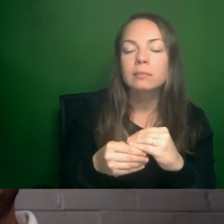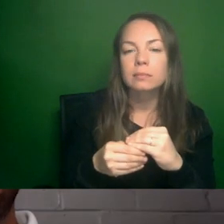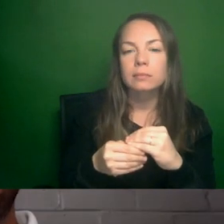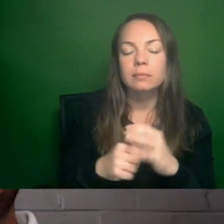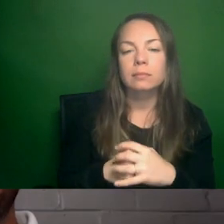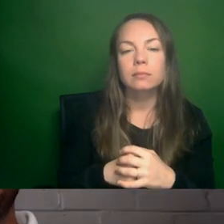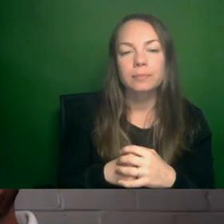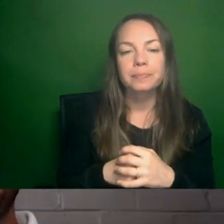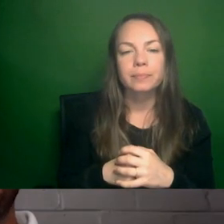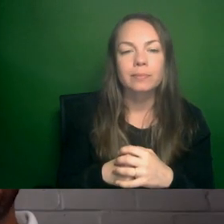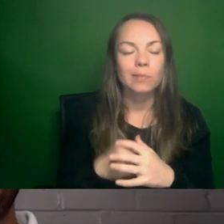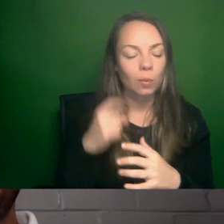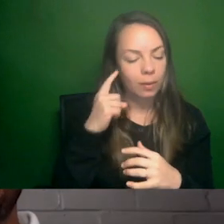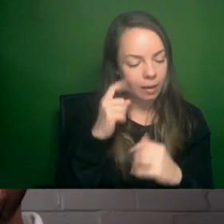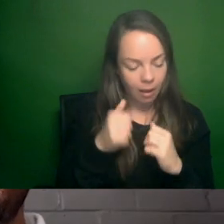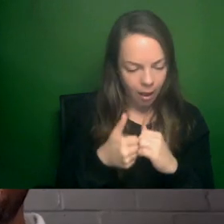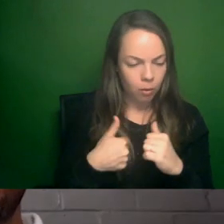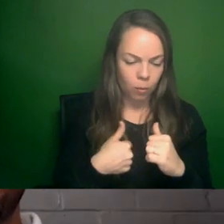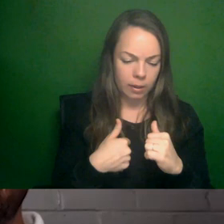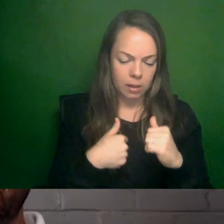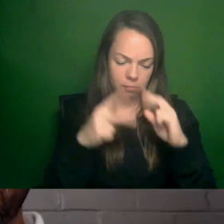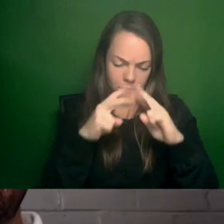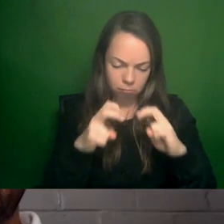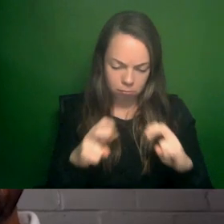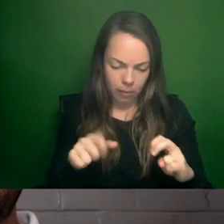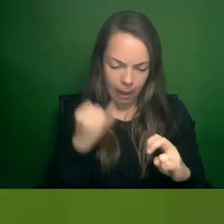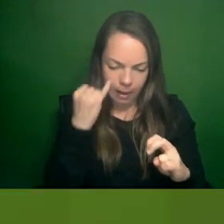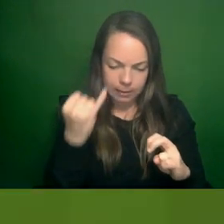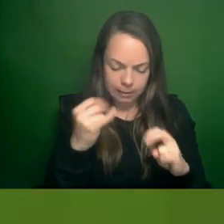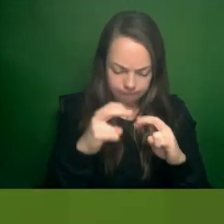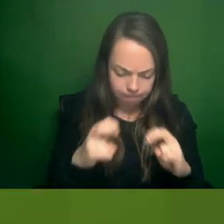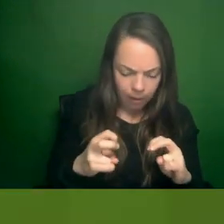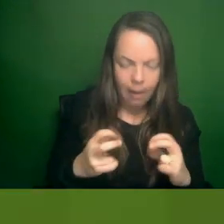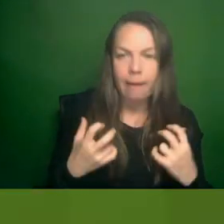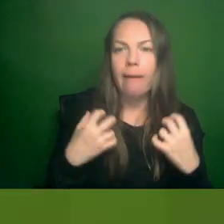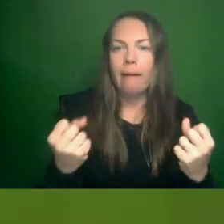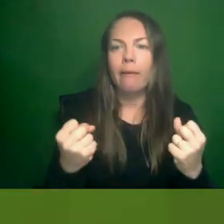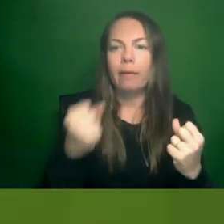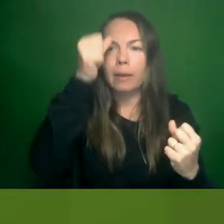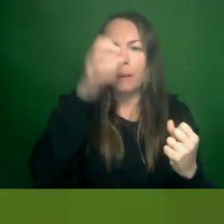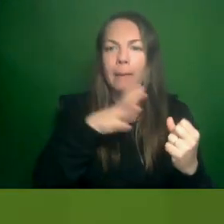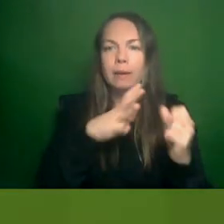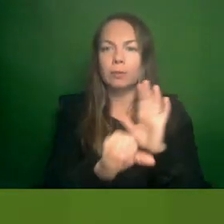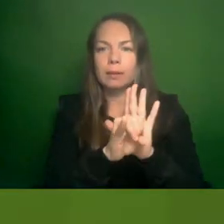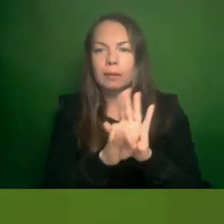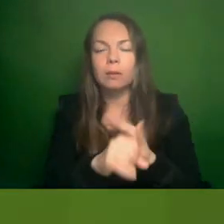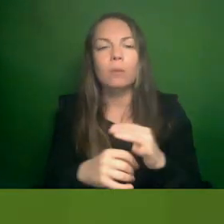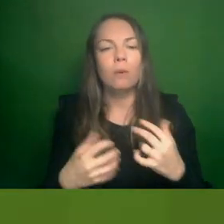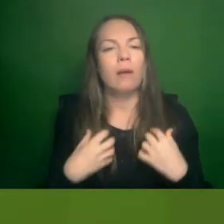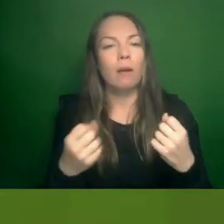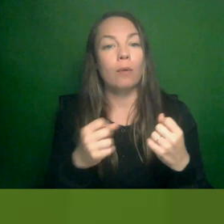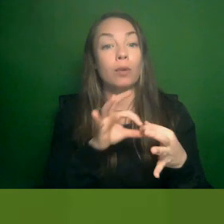is, you know, well, how do we break down this idea of healthy masculinity or healthy relationships